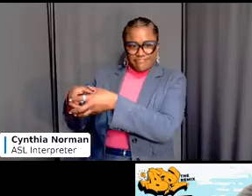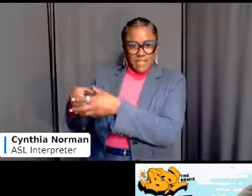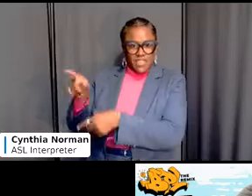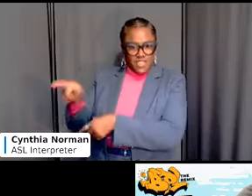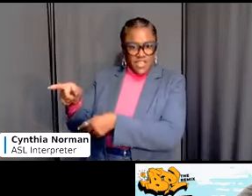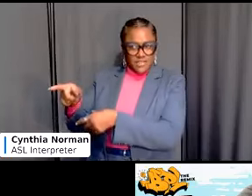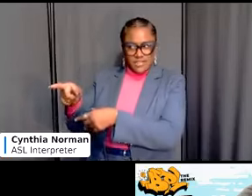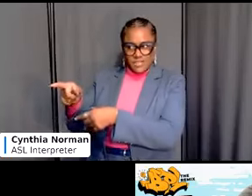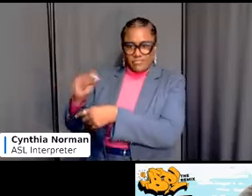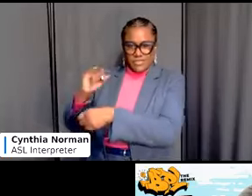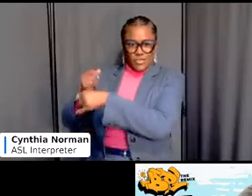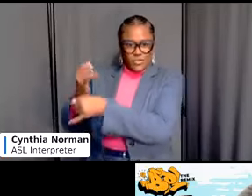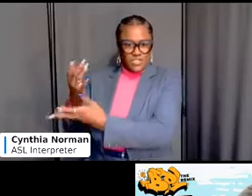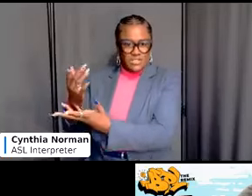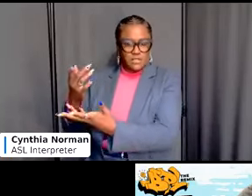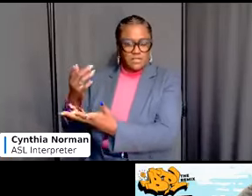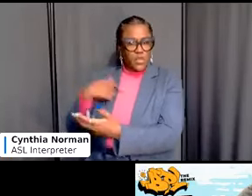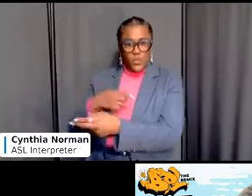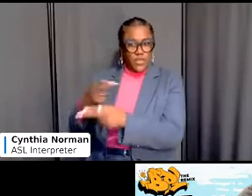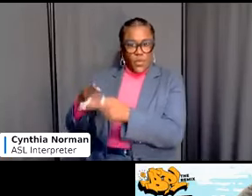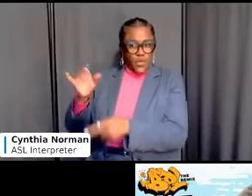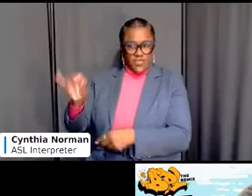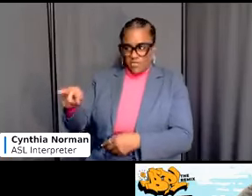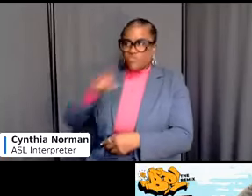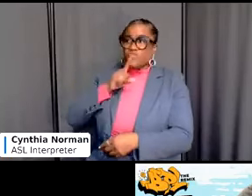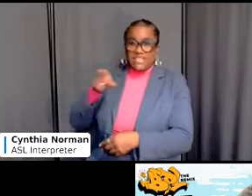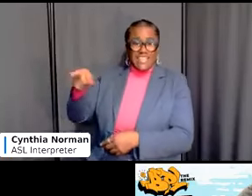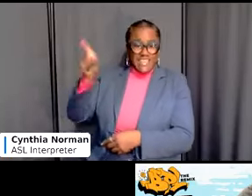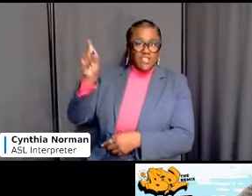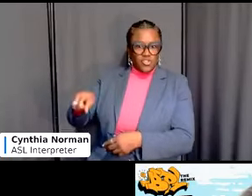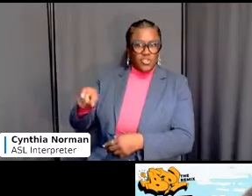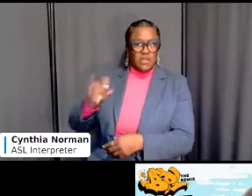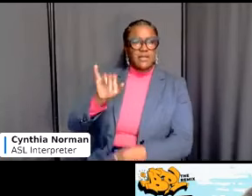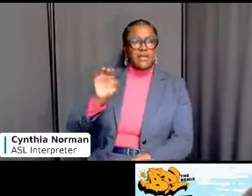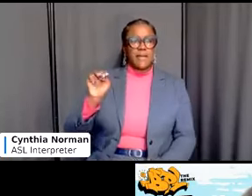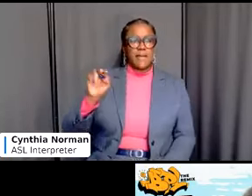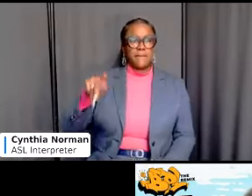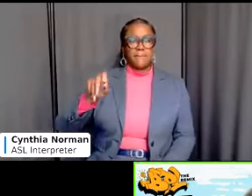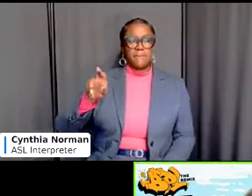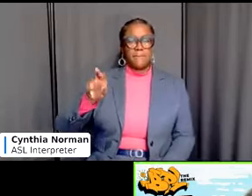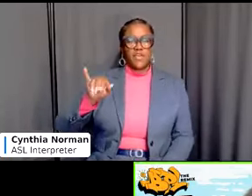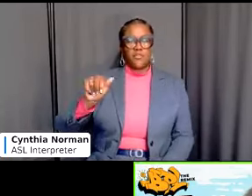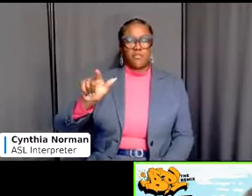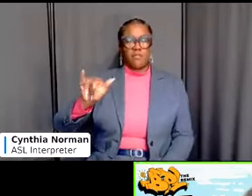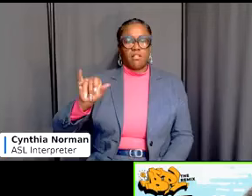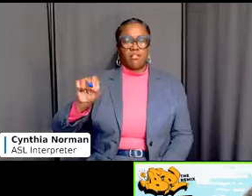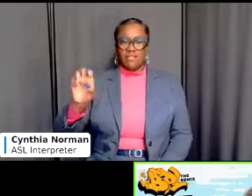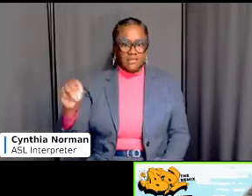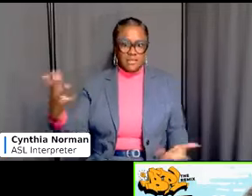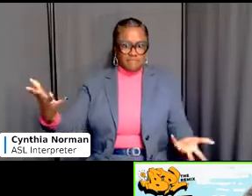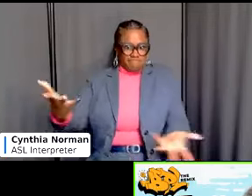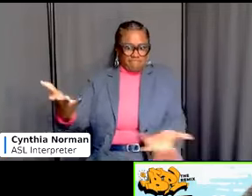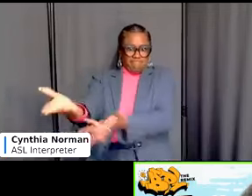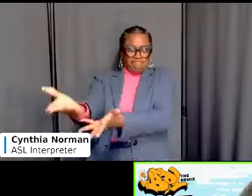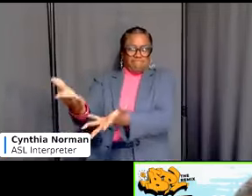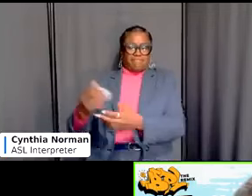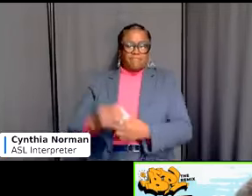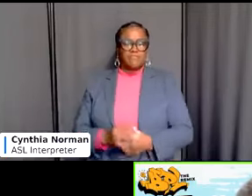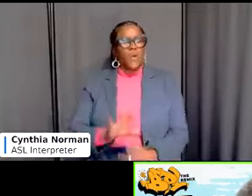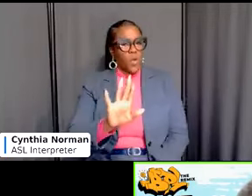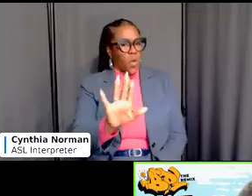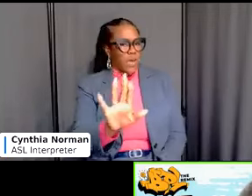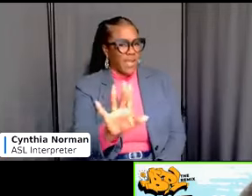institutions are what we term really should amount to imperialism. Well, let me pull on that thread. Let me pull on